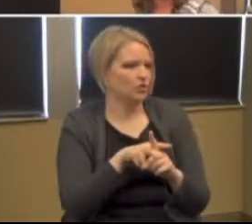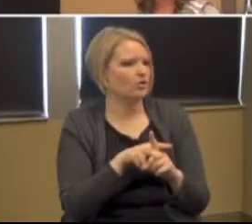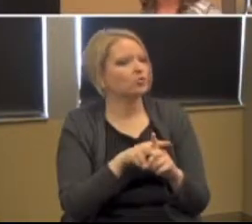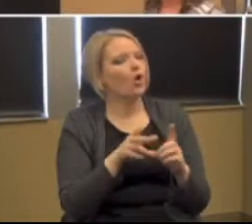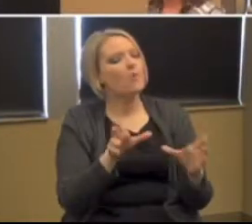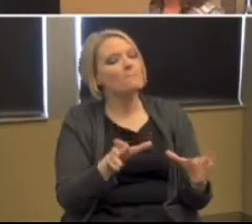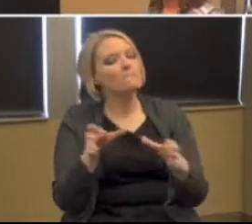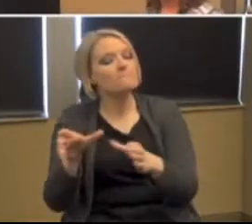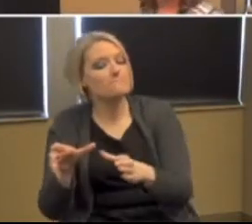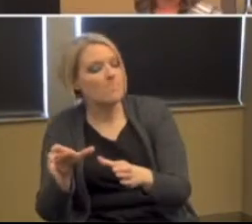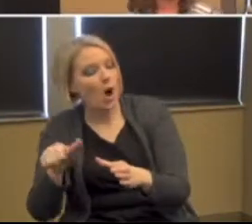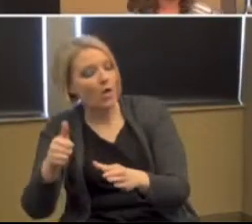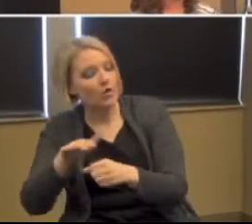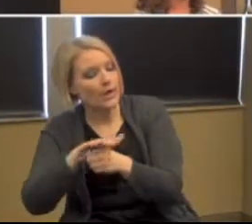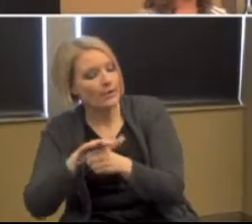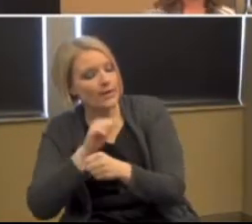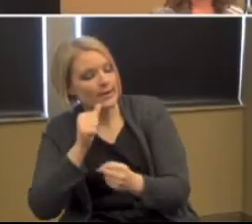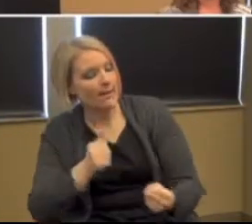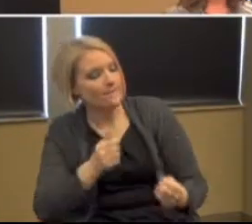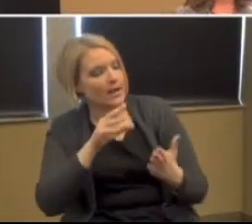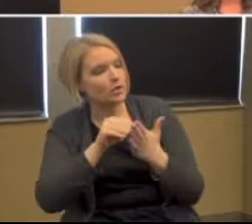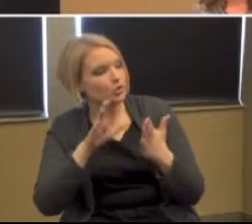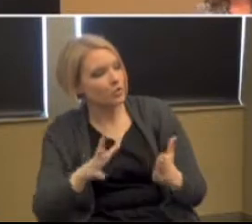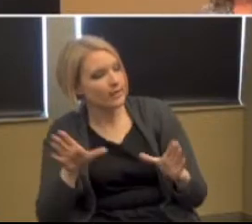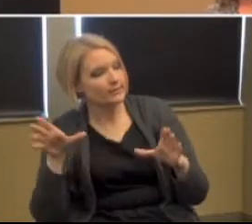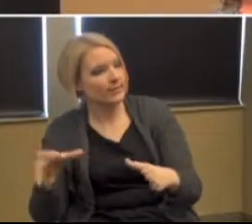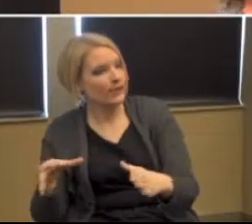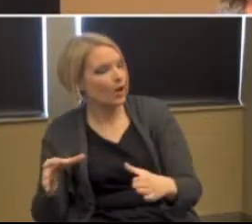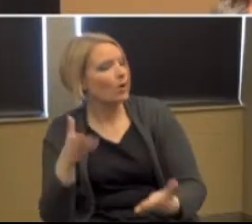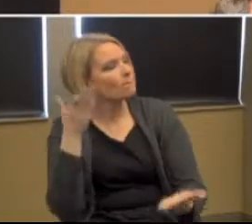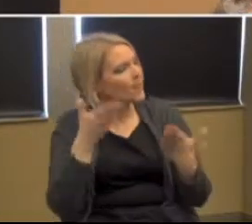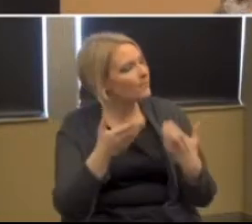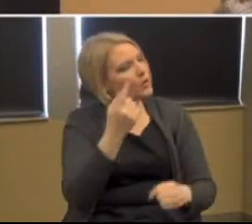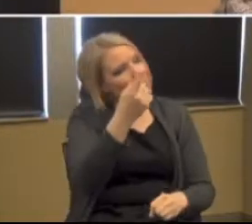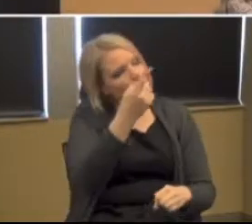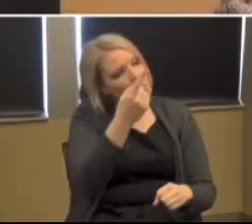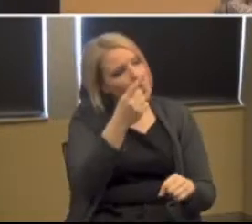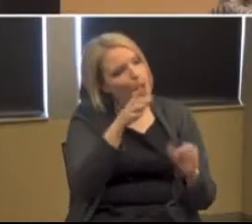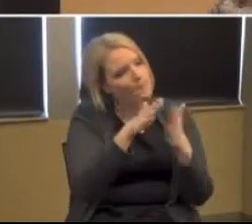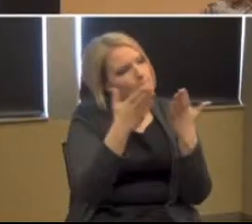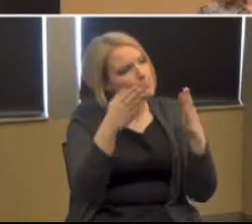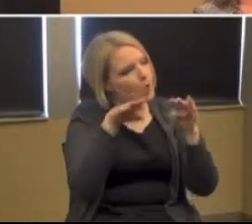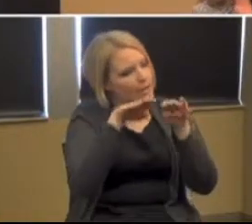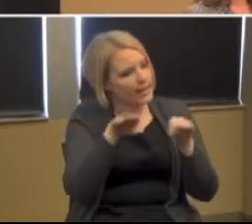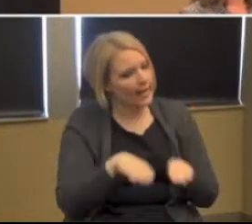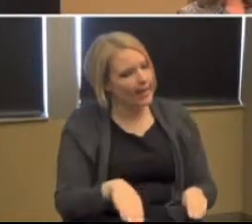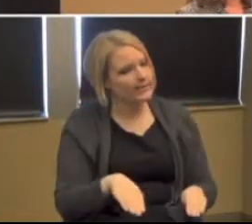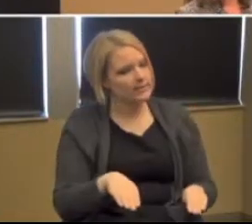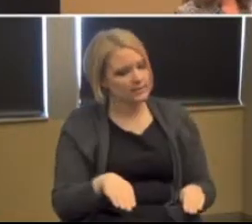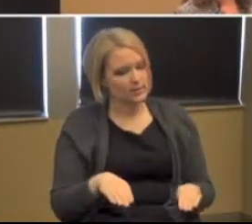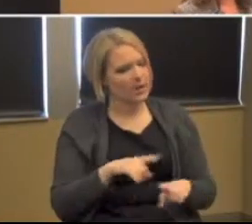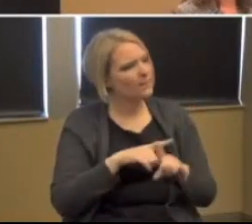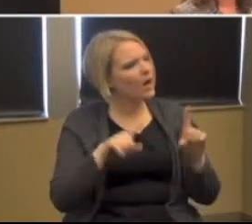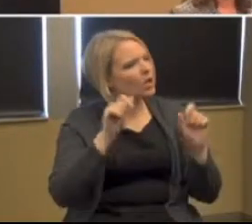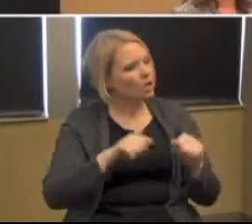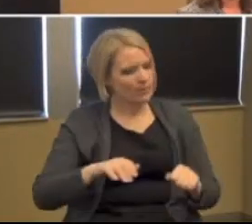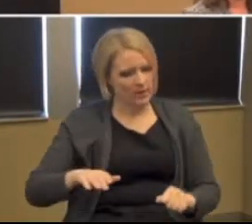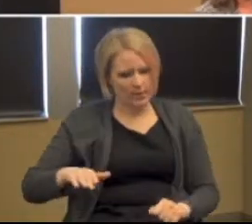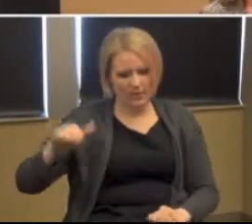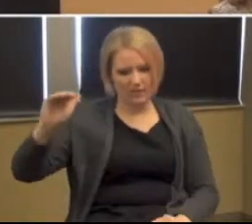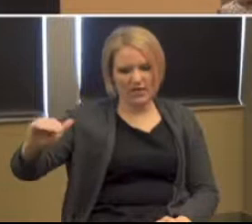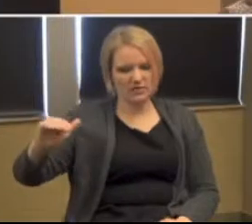many students. It might be a corner, it might be somewhere where you might need a bookcase that is, hip level to minimize some